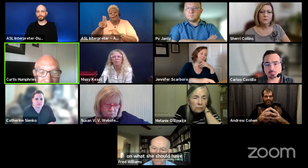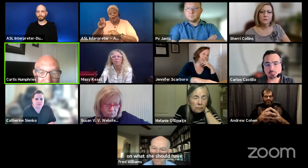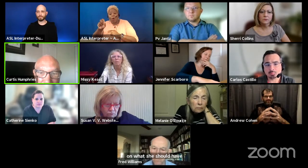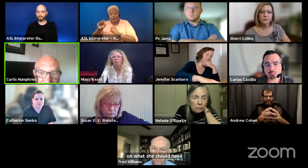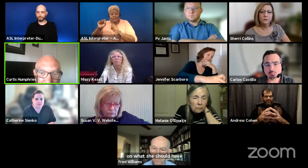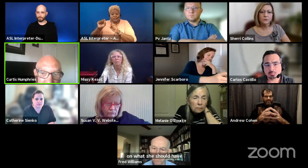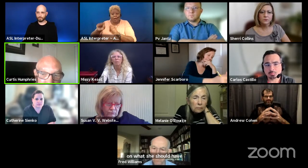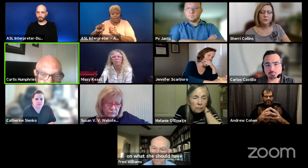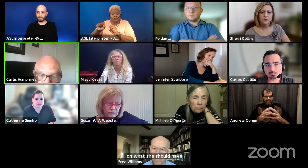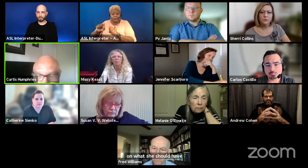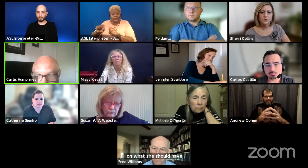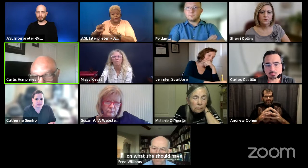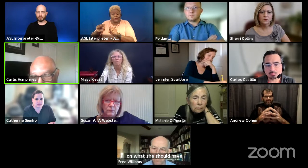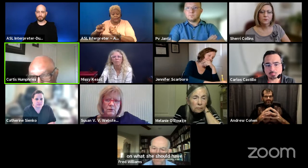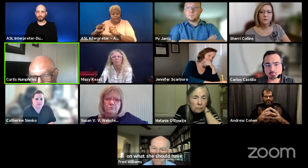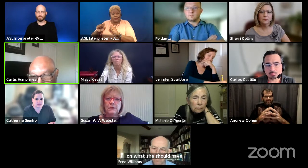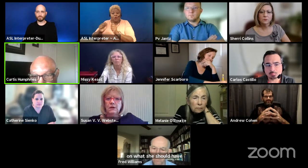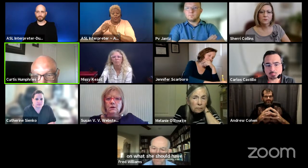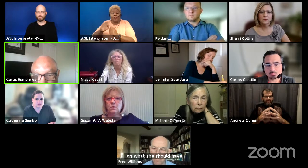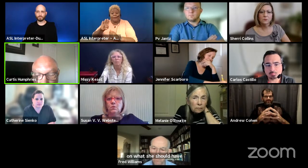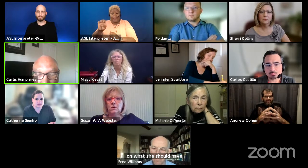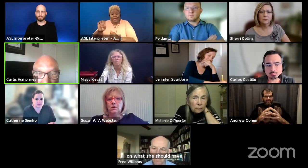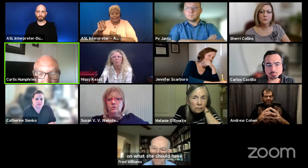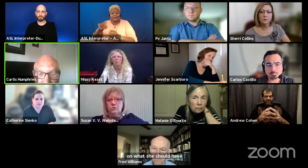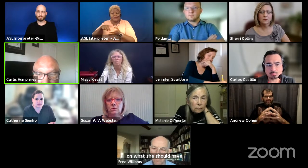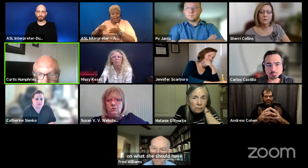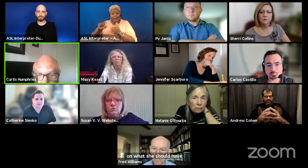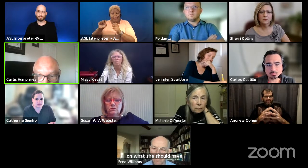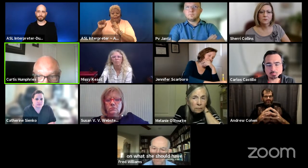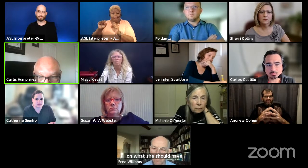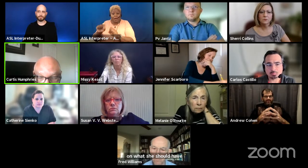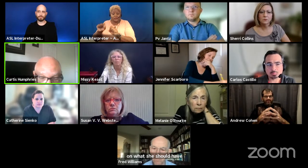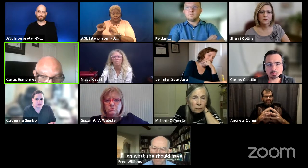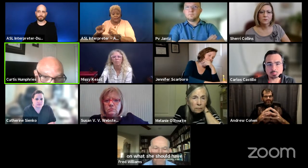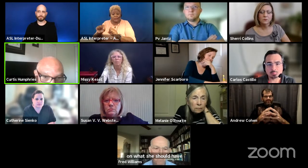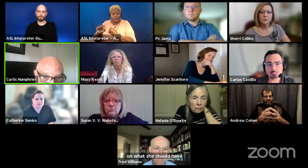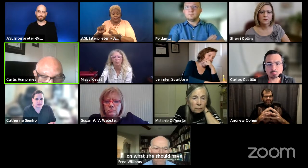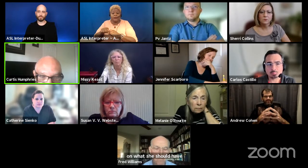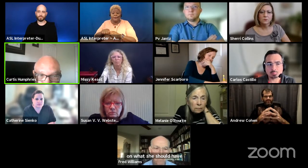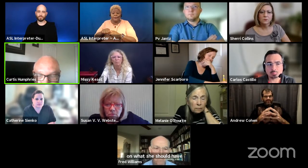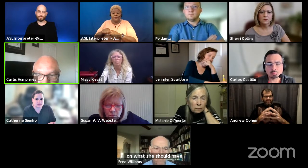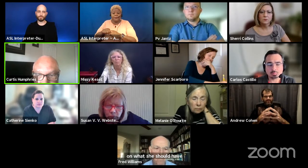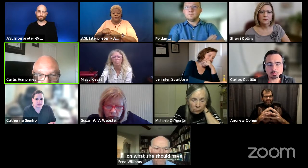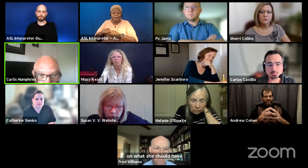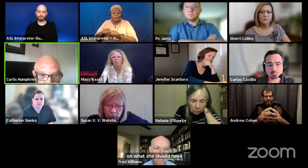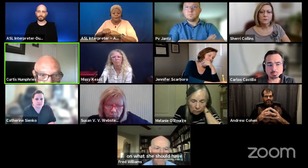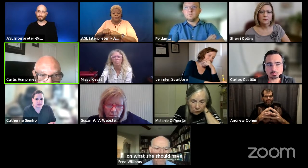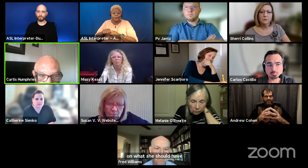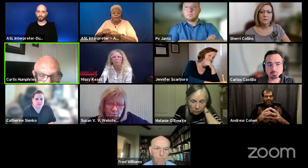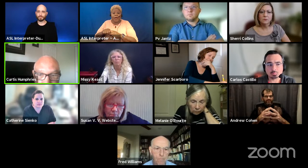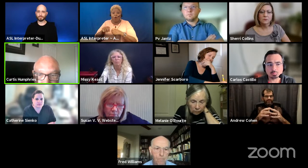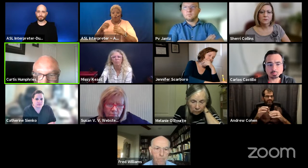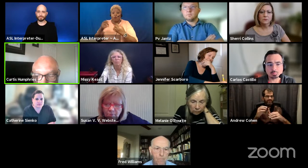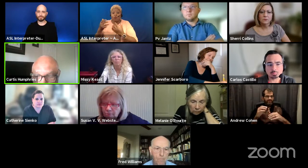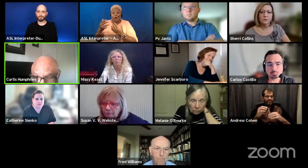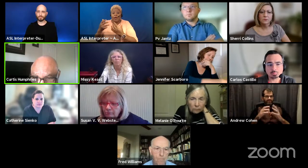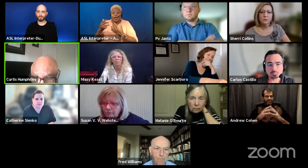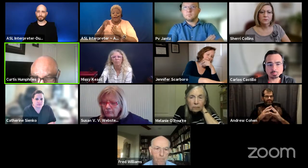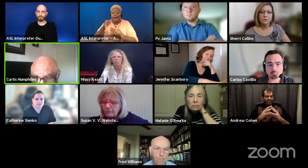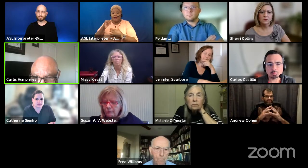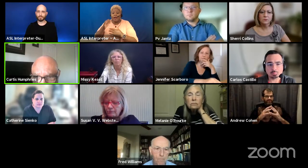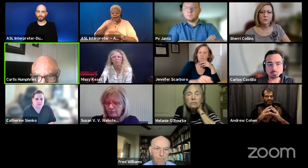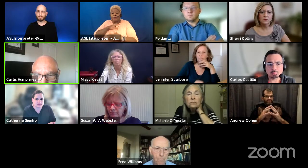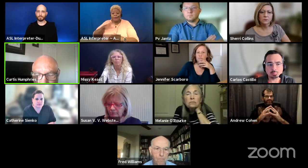possibilities and the base pay possibilities. So the way Jennifer Hensley Scarborough